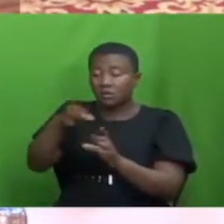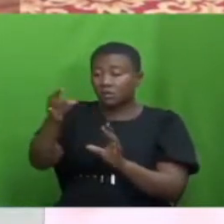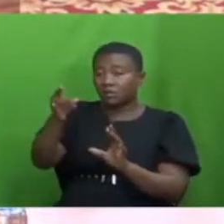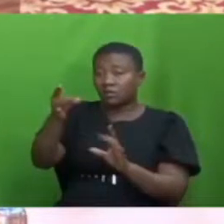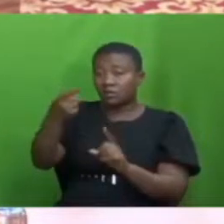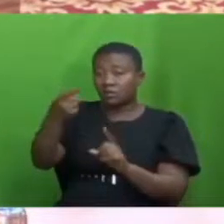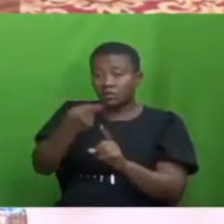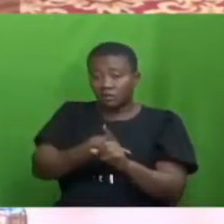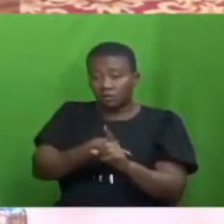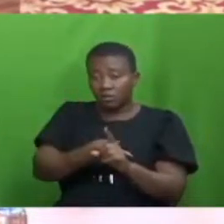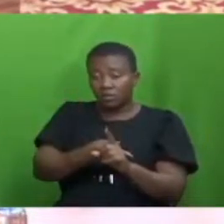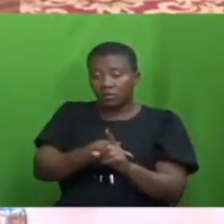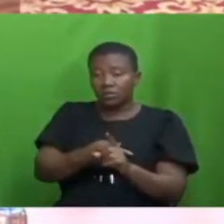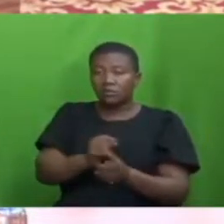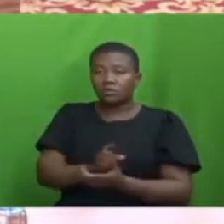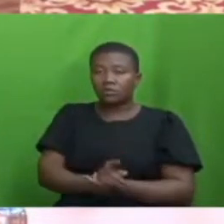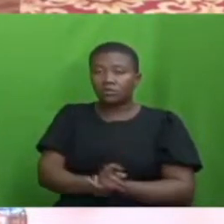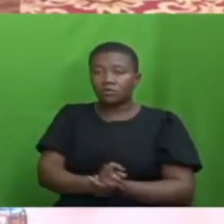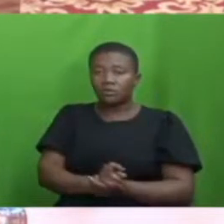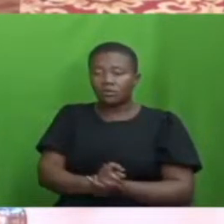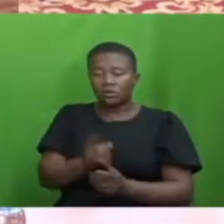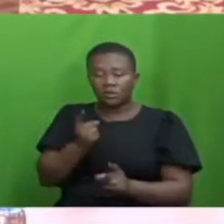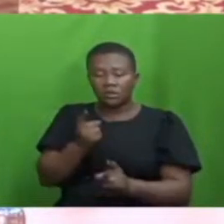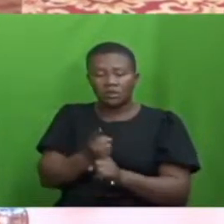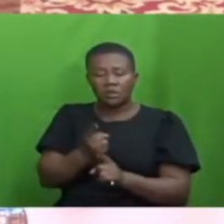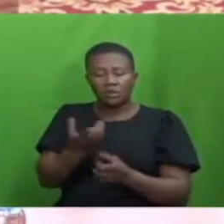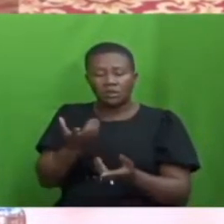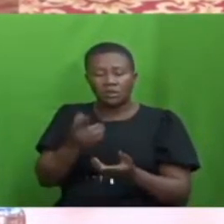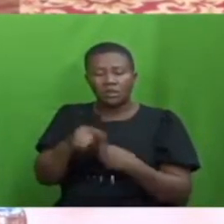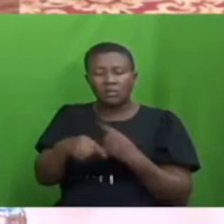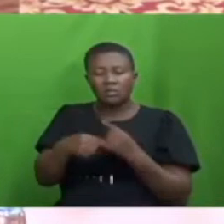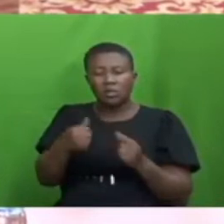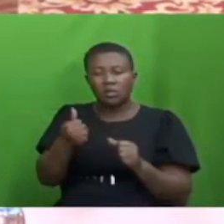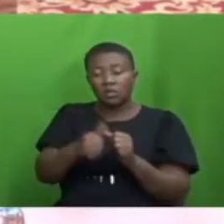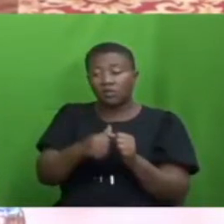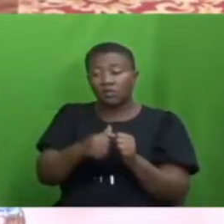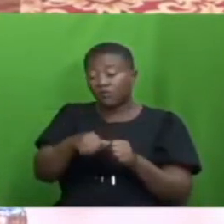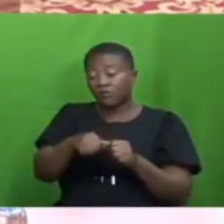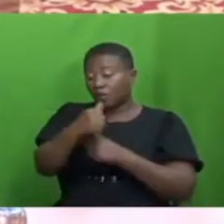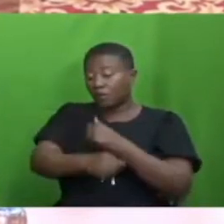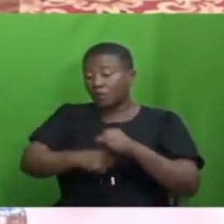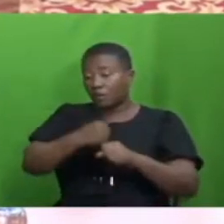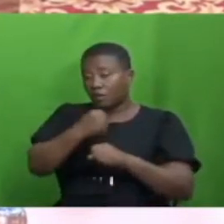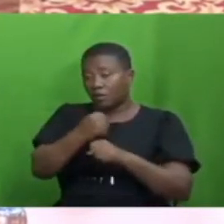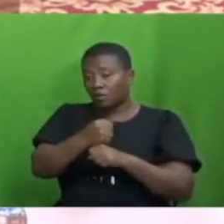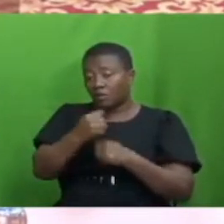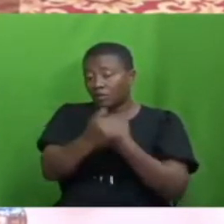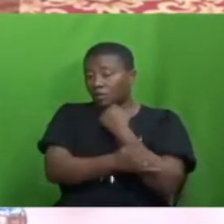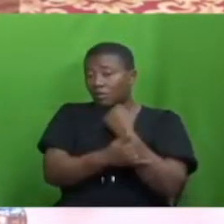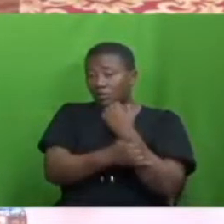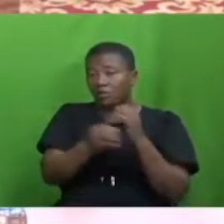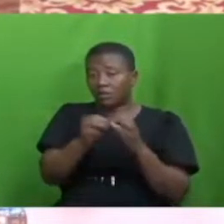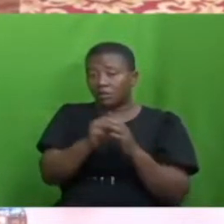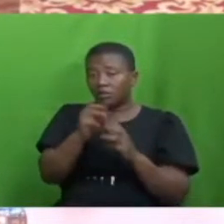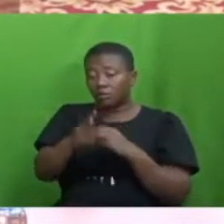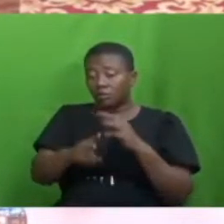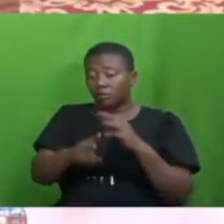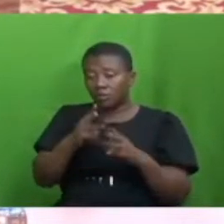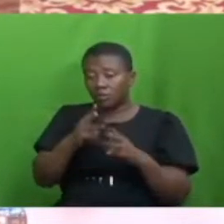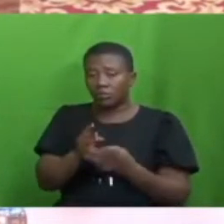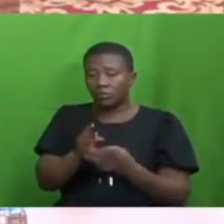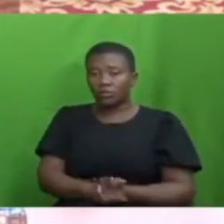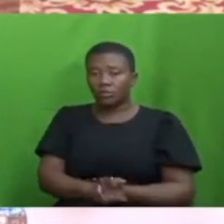March 2020. Just about every country in the world grappled with soaring prices